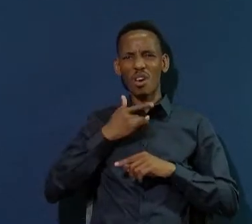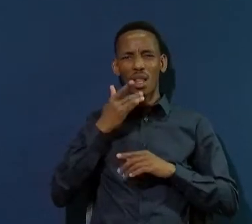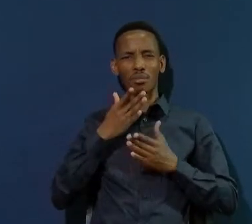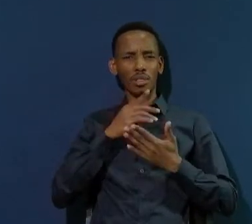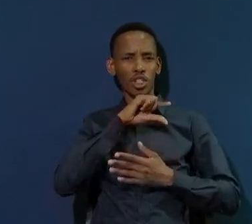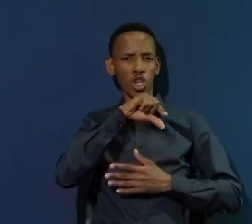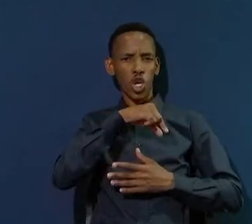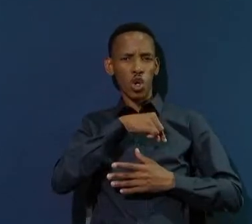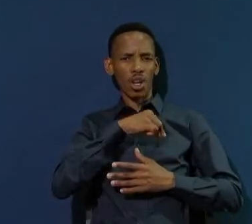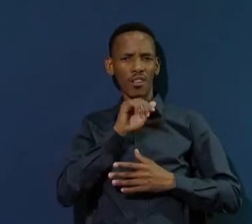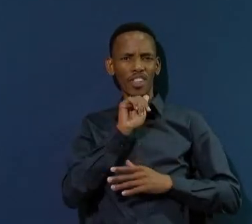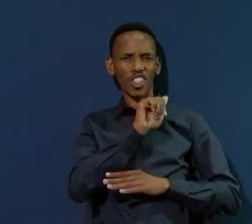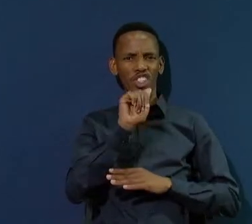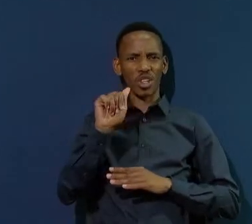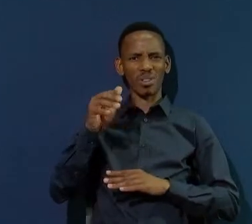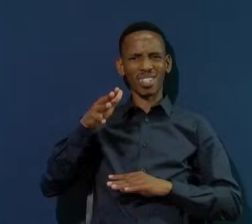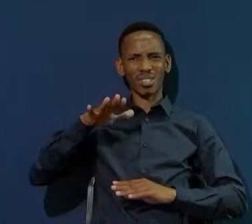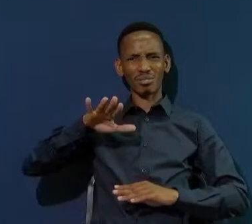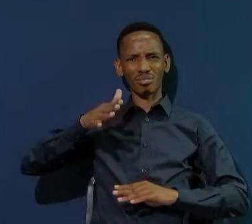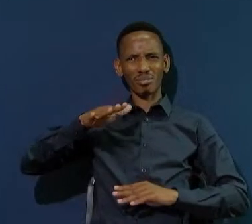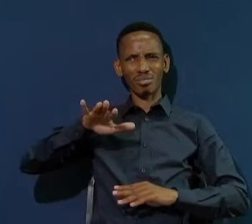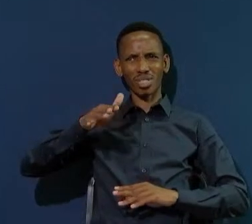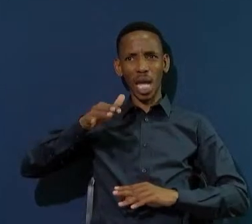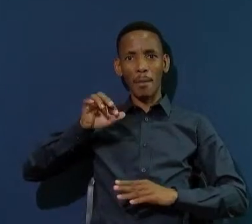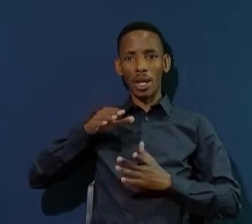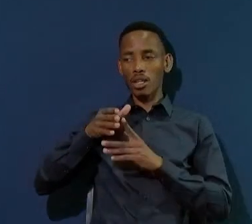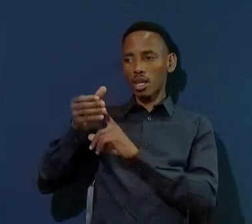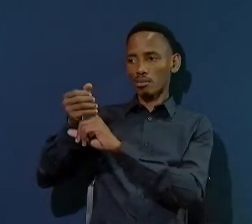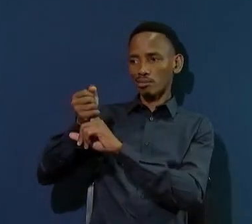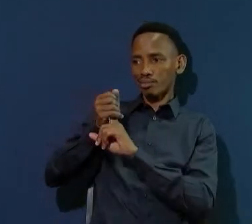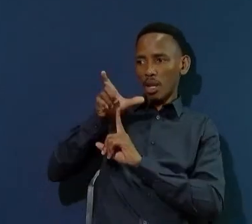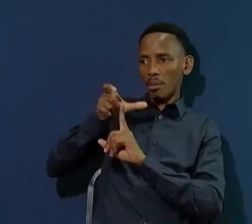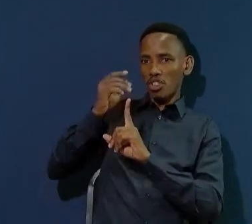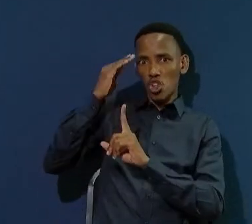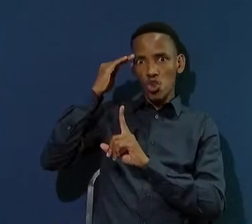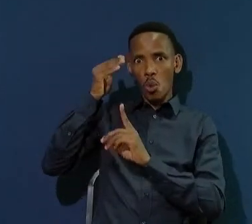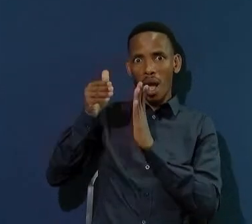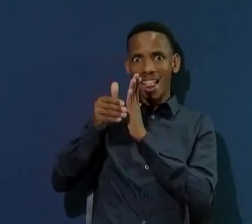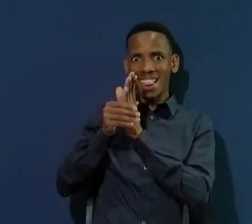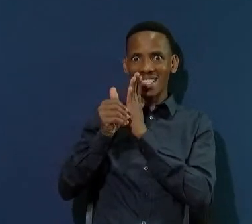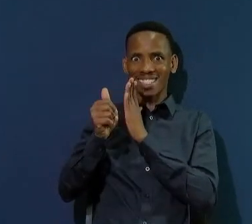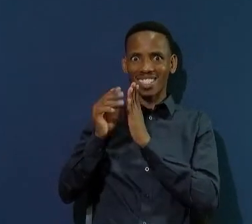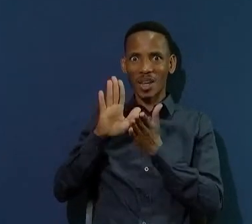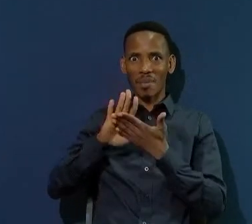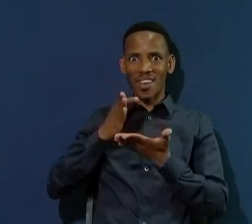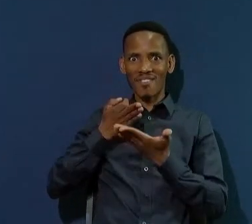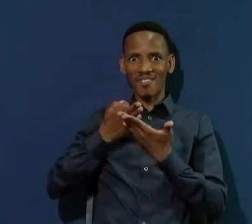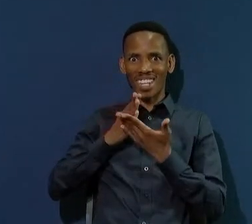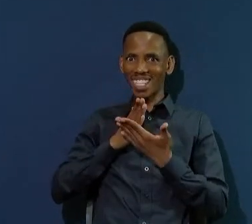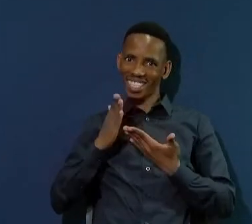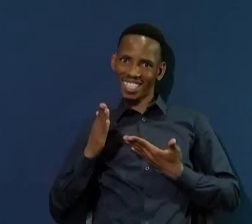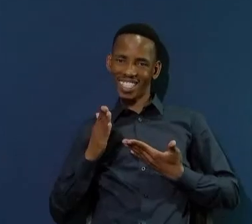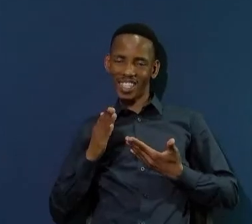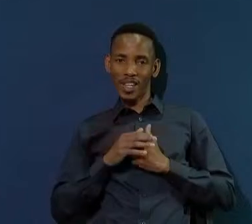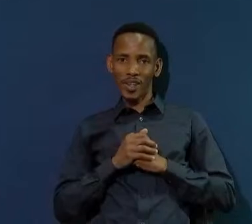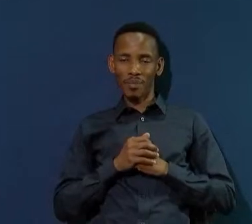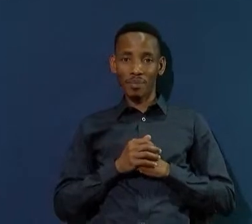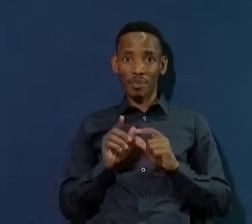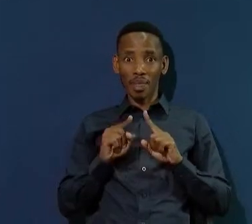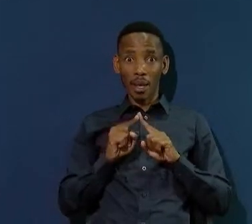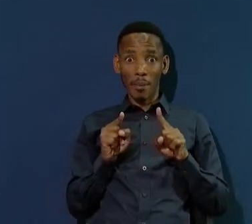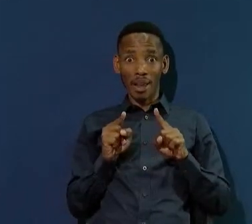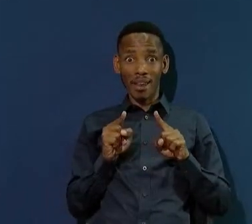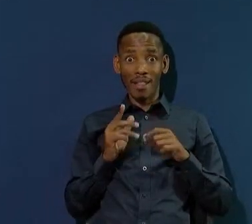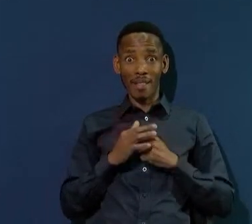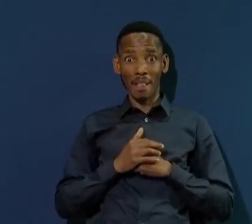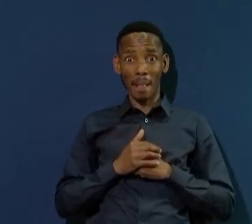only for that position. Yeah, you can bring in more. But I think the optics of it, to want to recruit